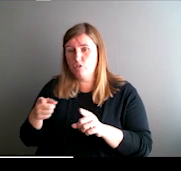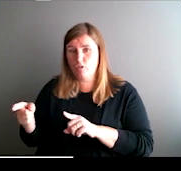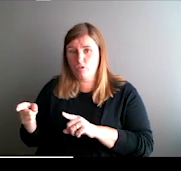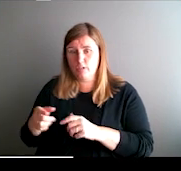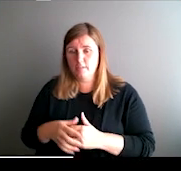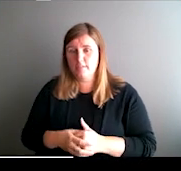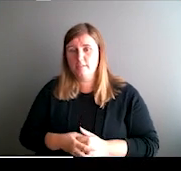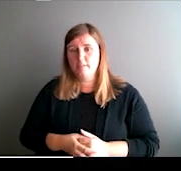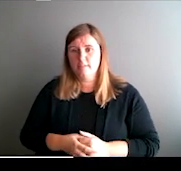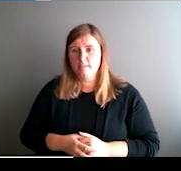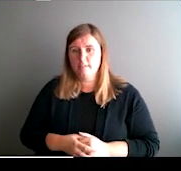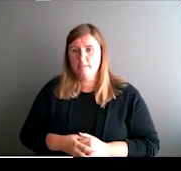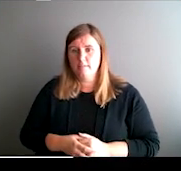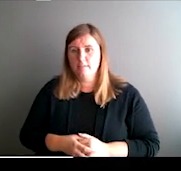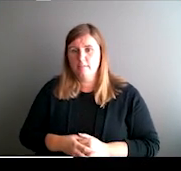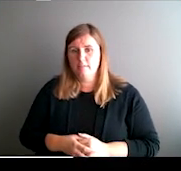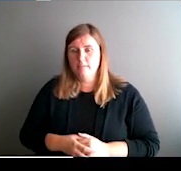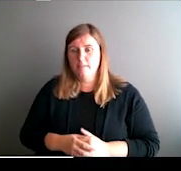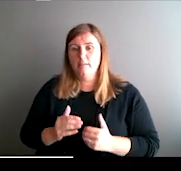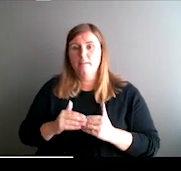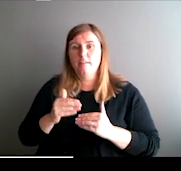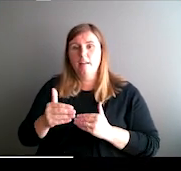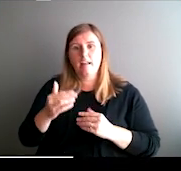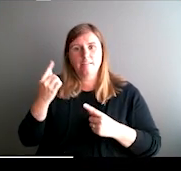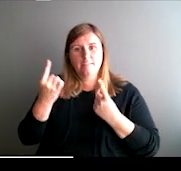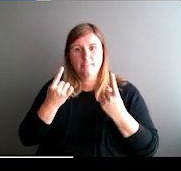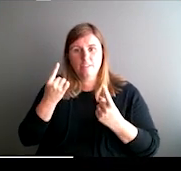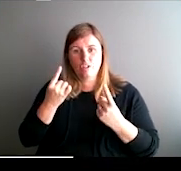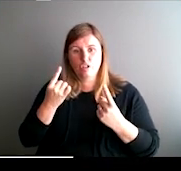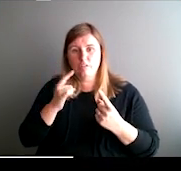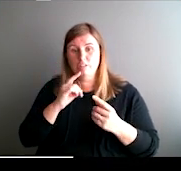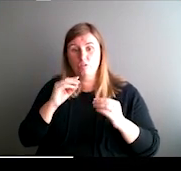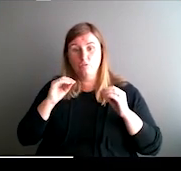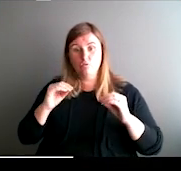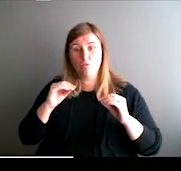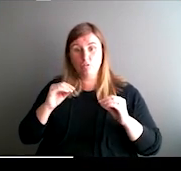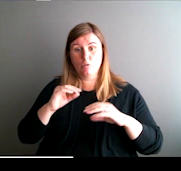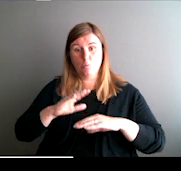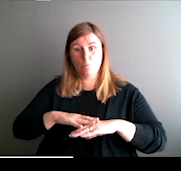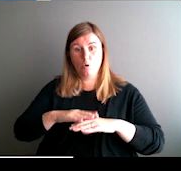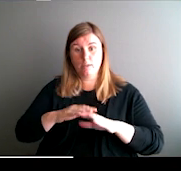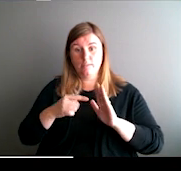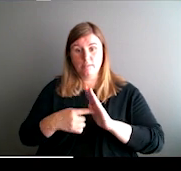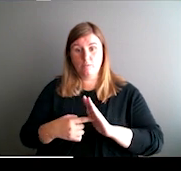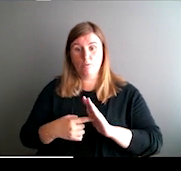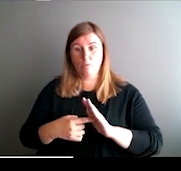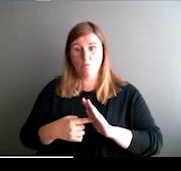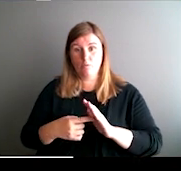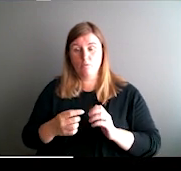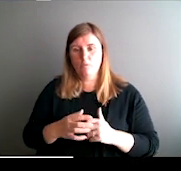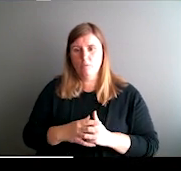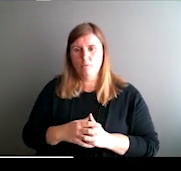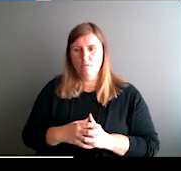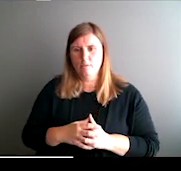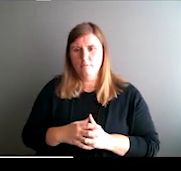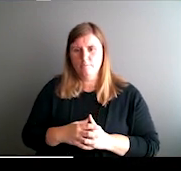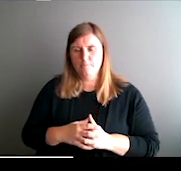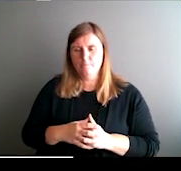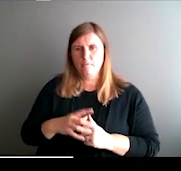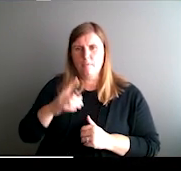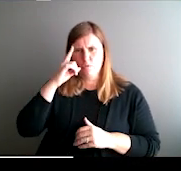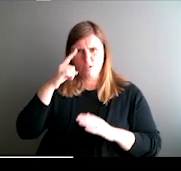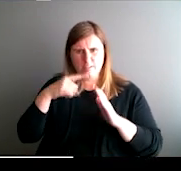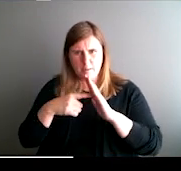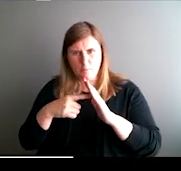occurring. The next thing to consider is instruction a warning signal? Just consider this example.